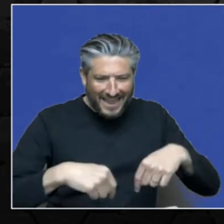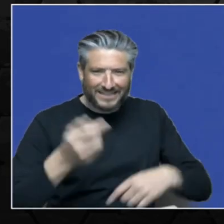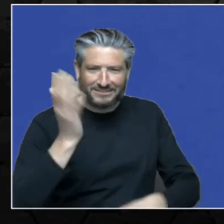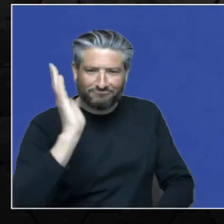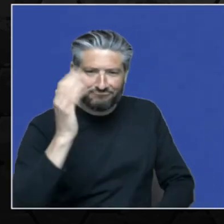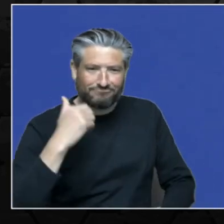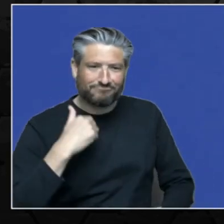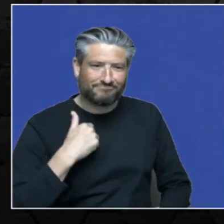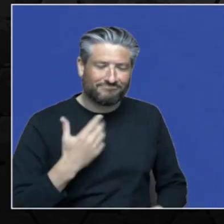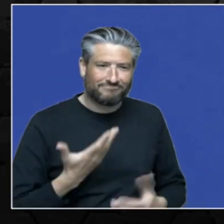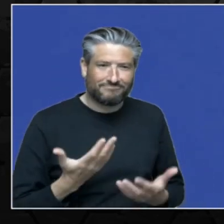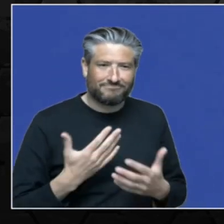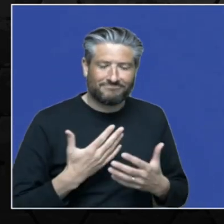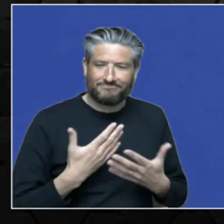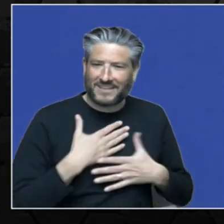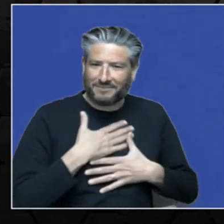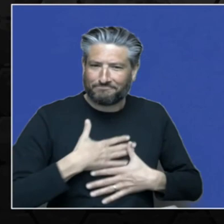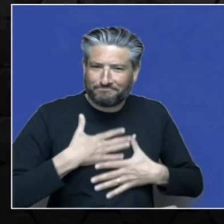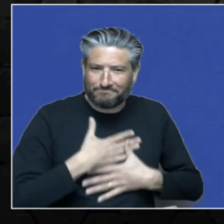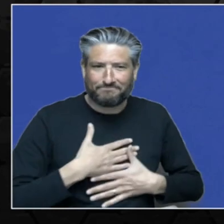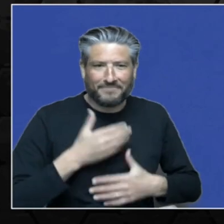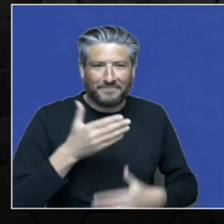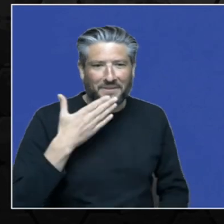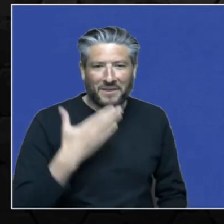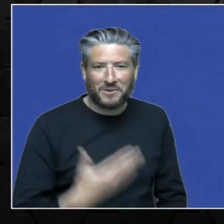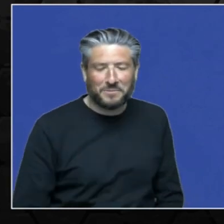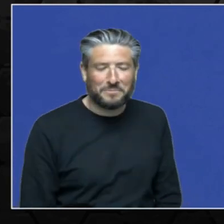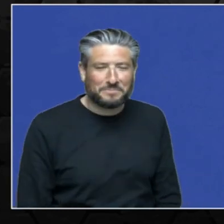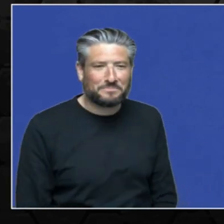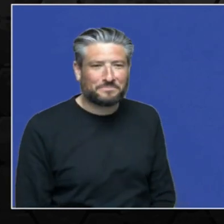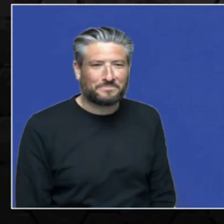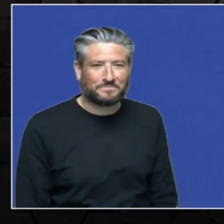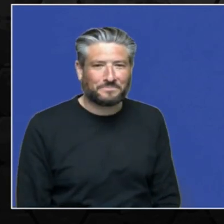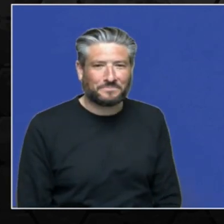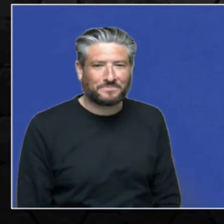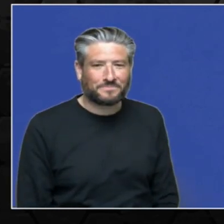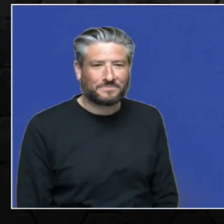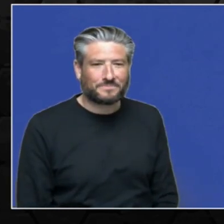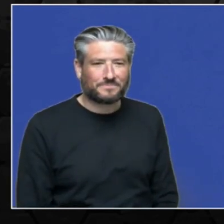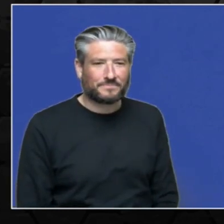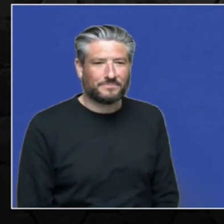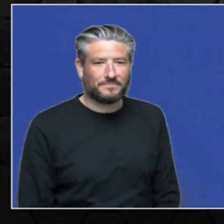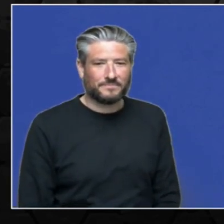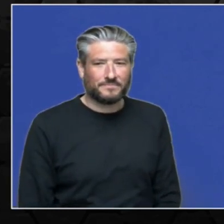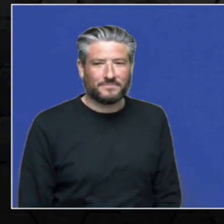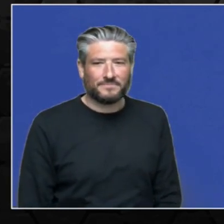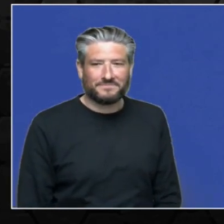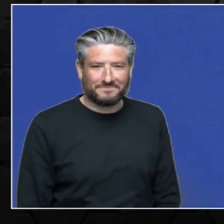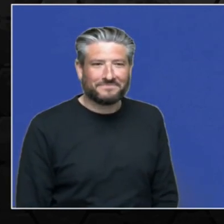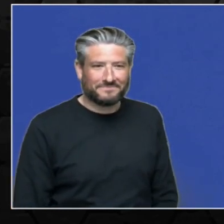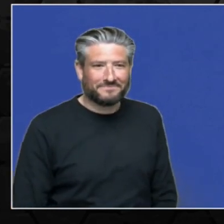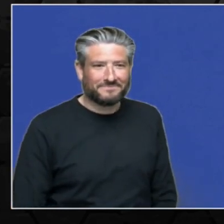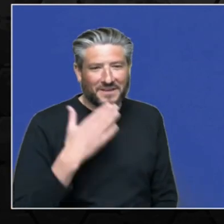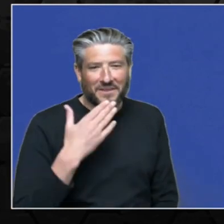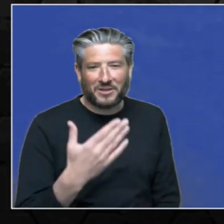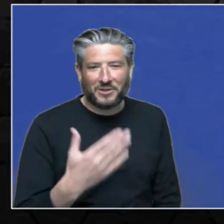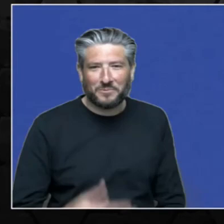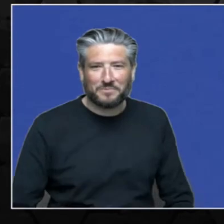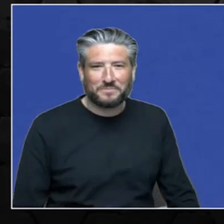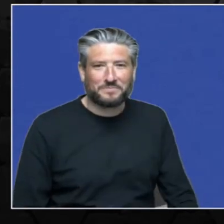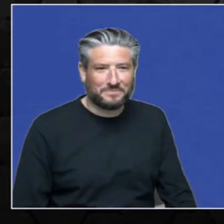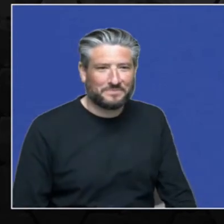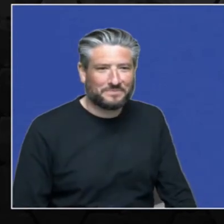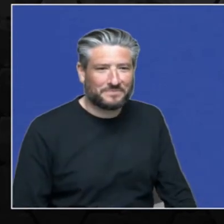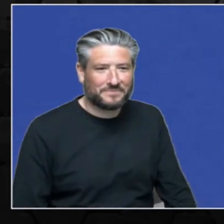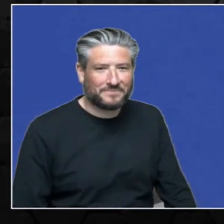yeah, really learned a lot. Thanks a lot for sharing. Cool. Thanks for your great session. Thank you. Alrighty, now I would